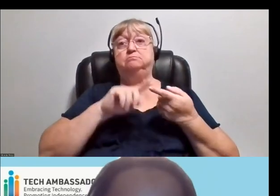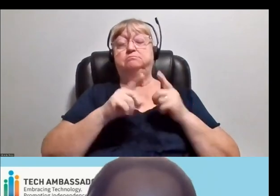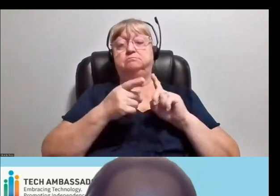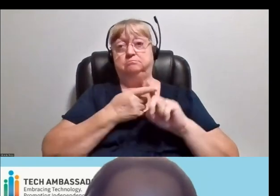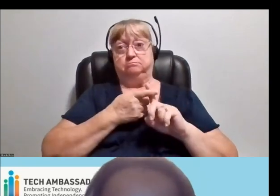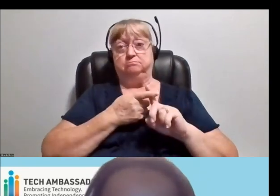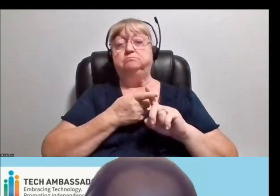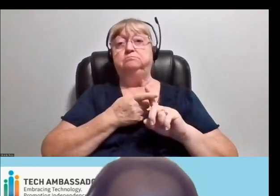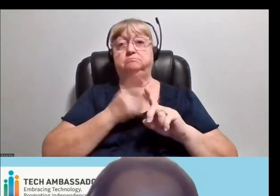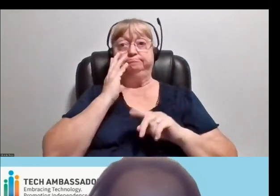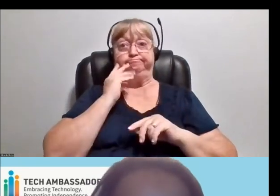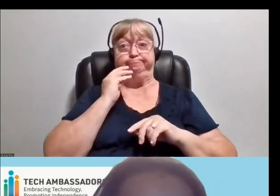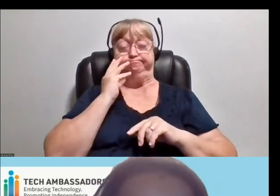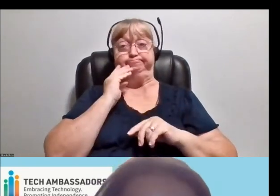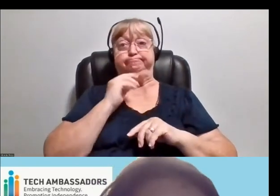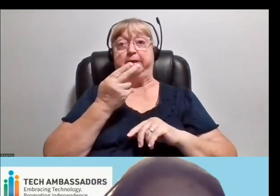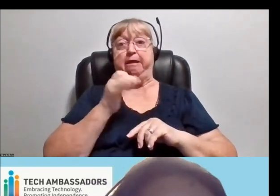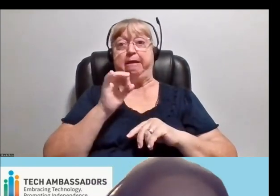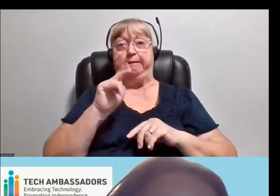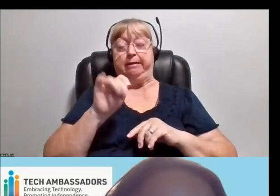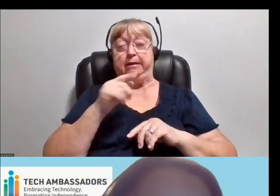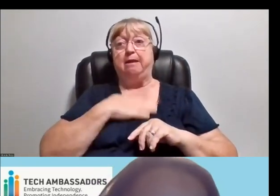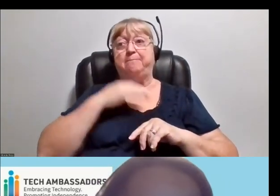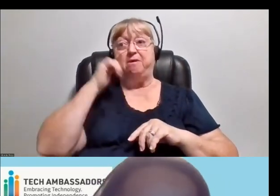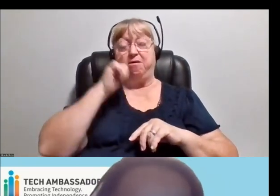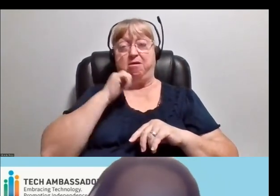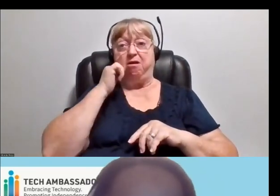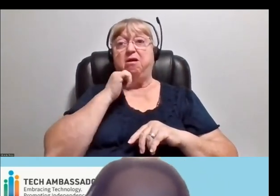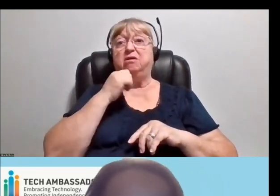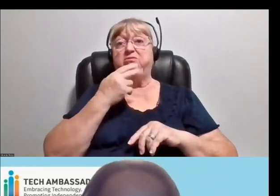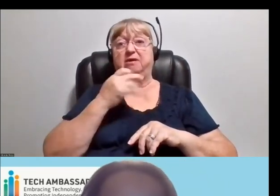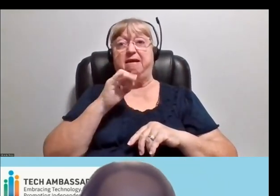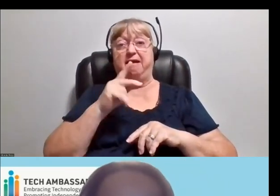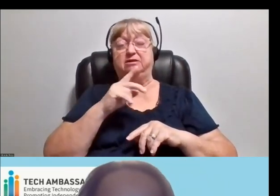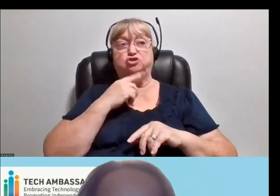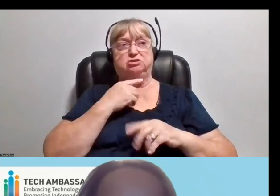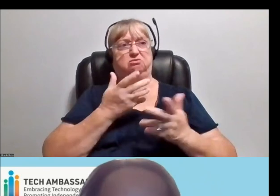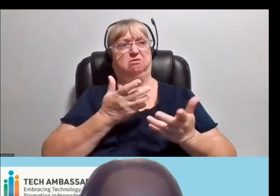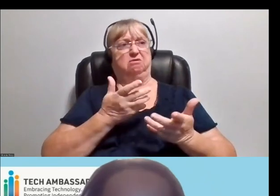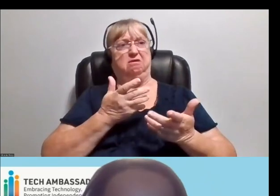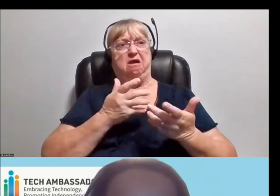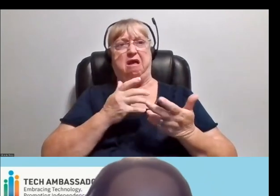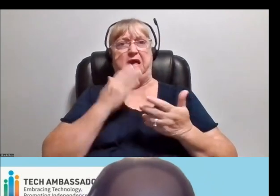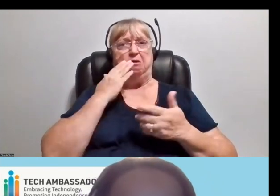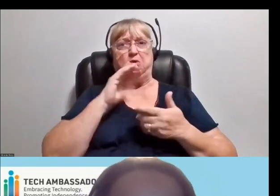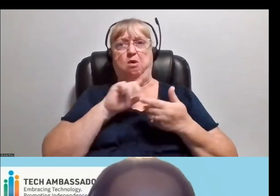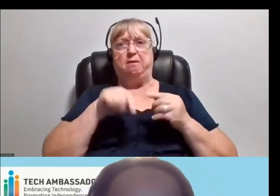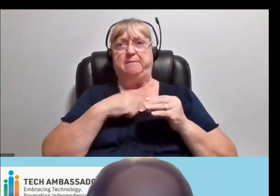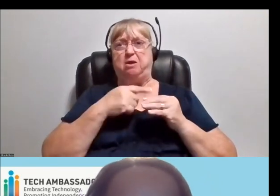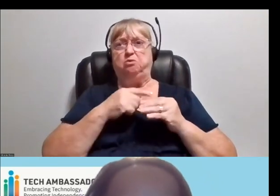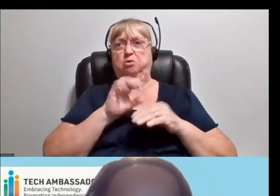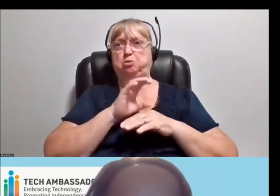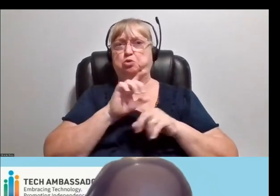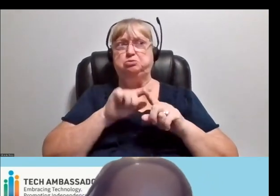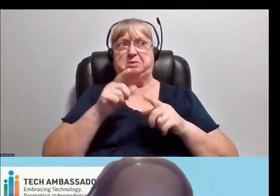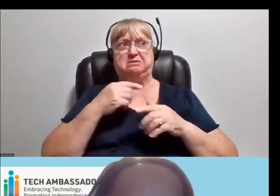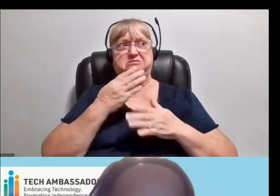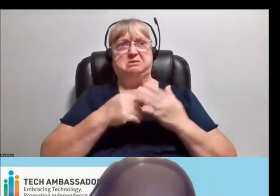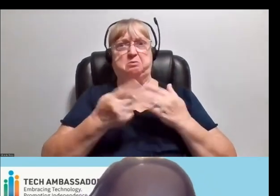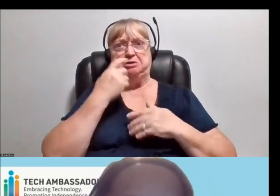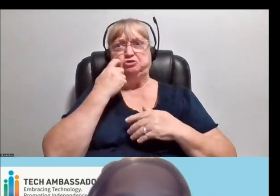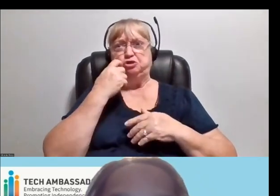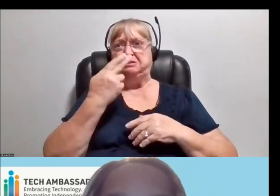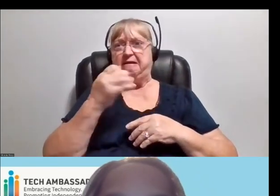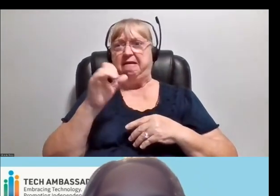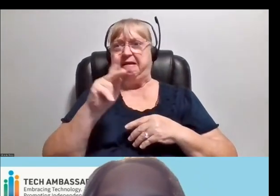been hacked. I even had an aunt that got hacked. She was like, I don't know about what computer, somebody just hacked me. And one thing